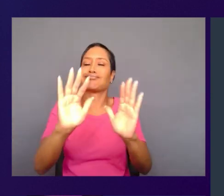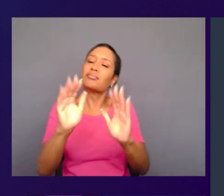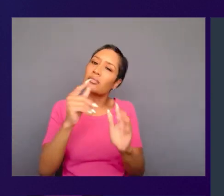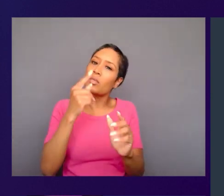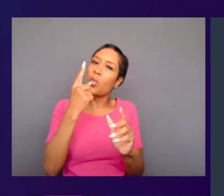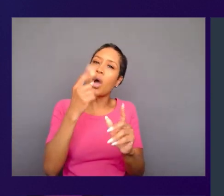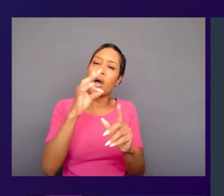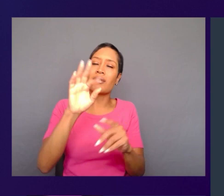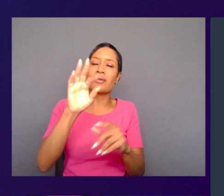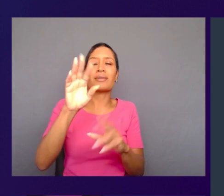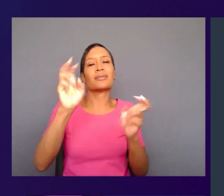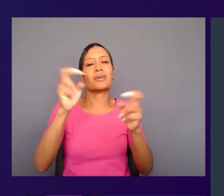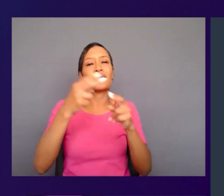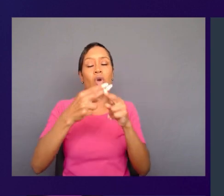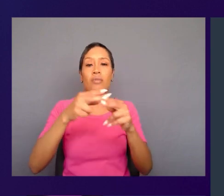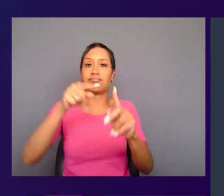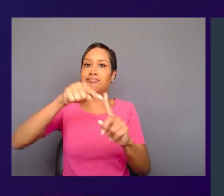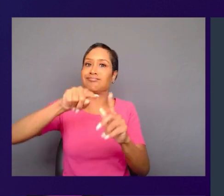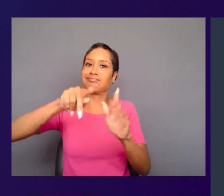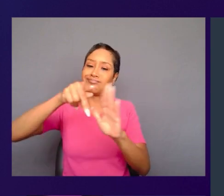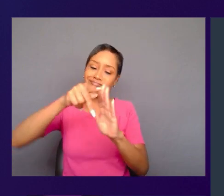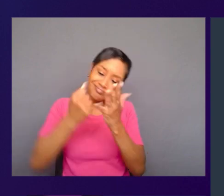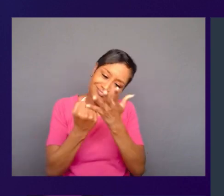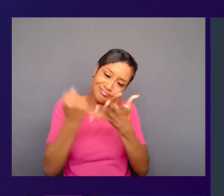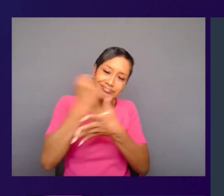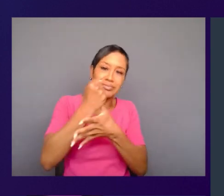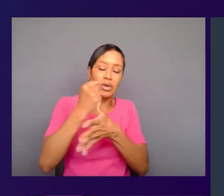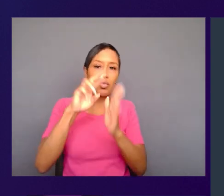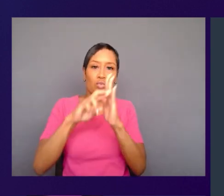bedrock principles of the services that we design